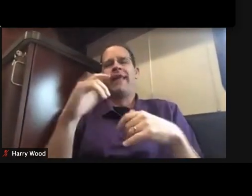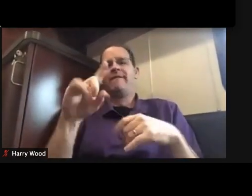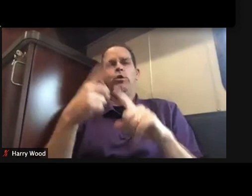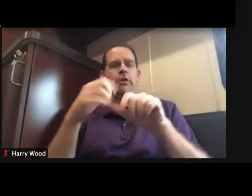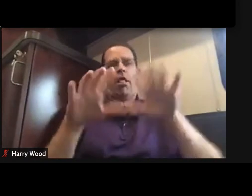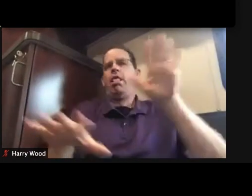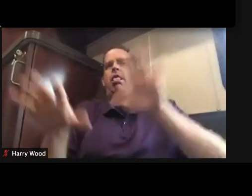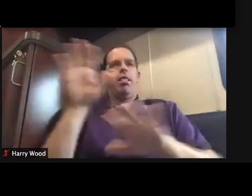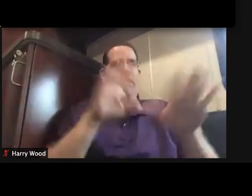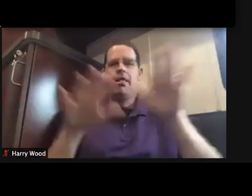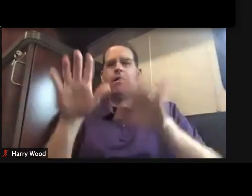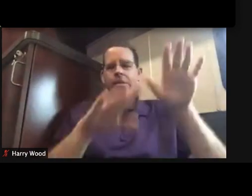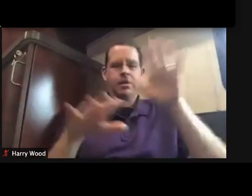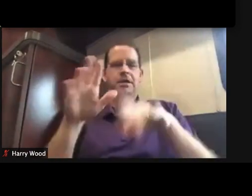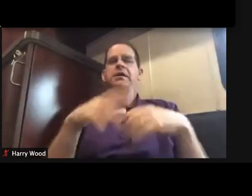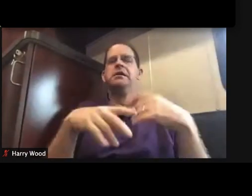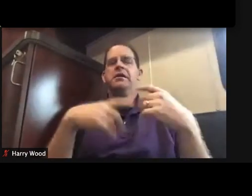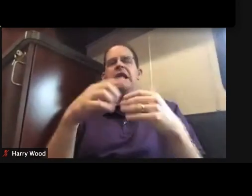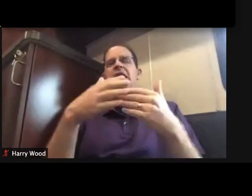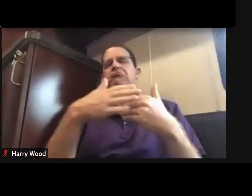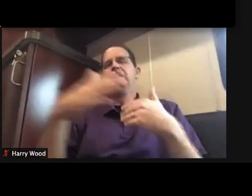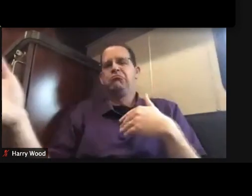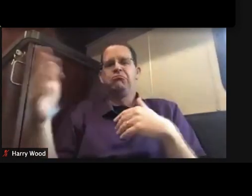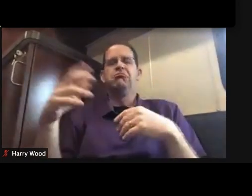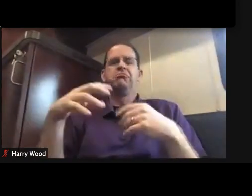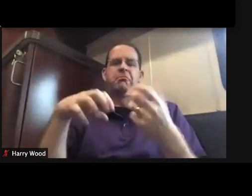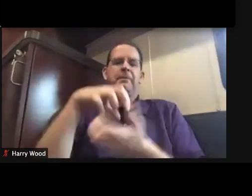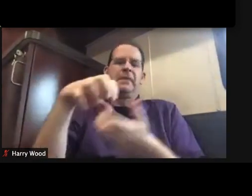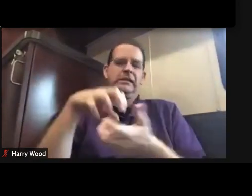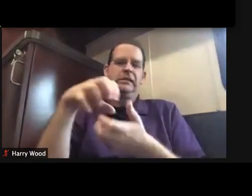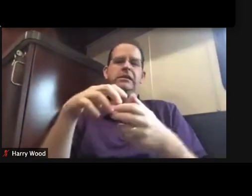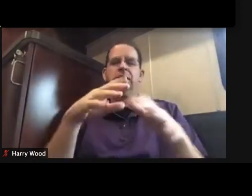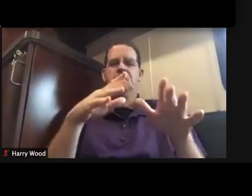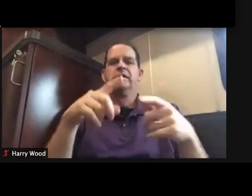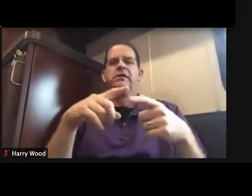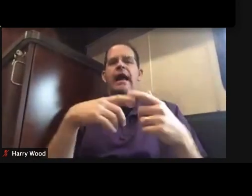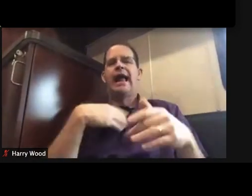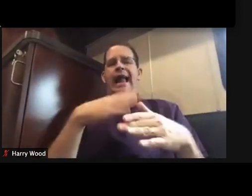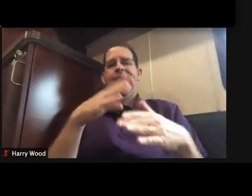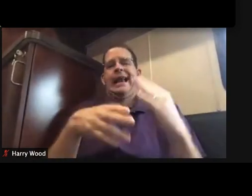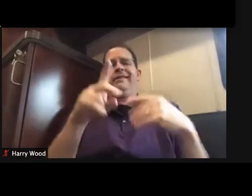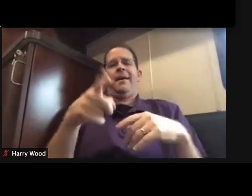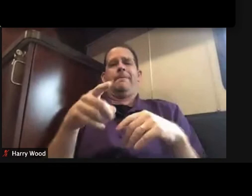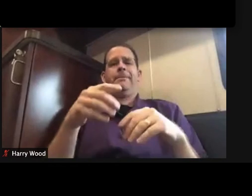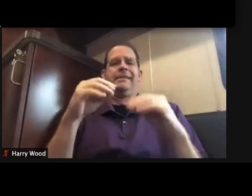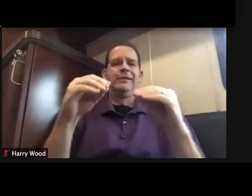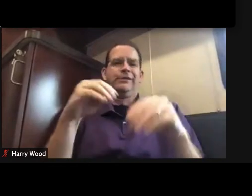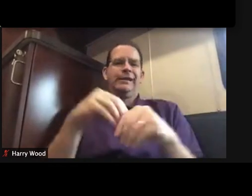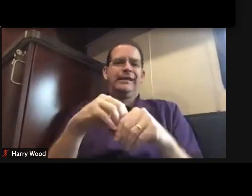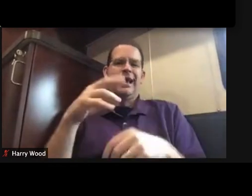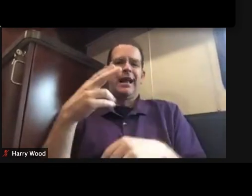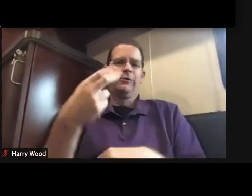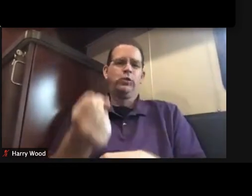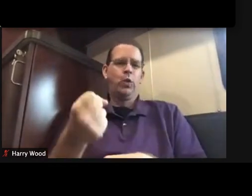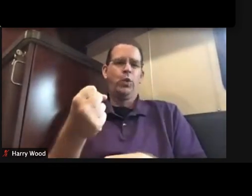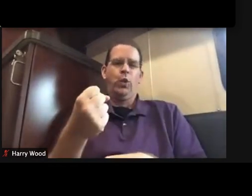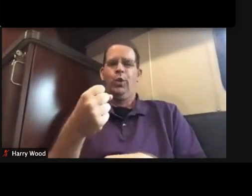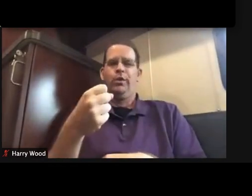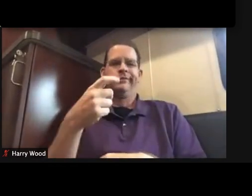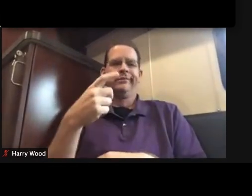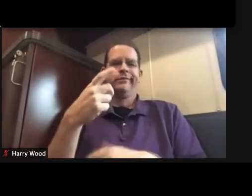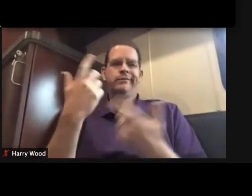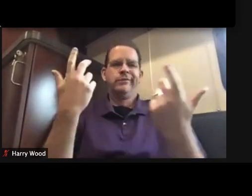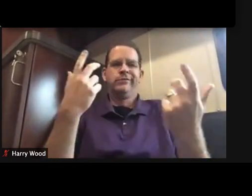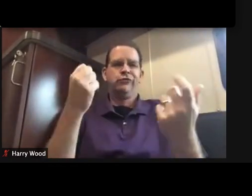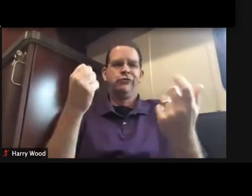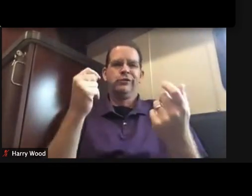that first year was definitely a stumbling block. And then obviously my classrooms have been mixed gender from